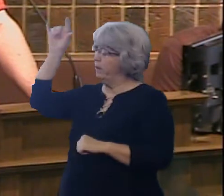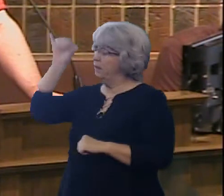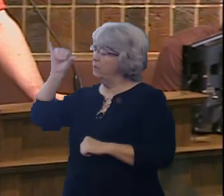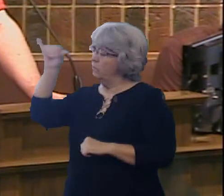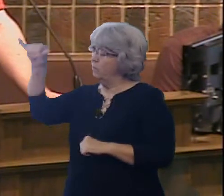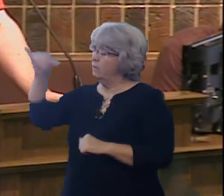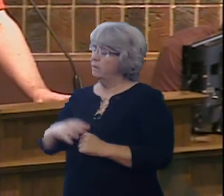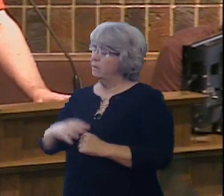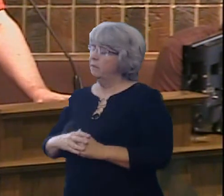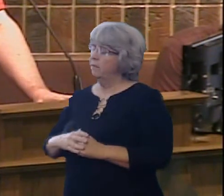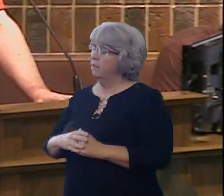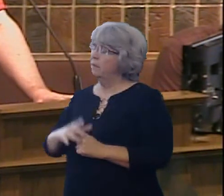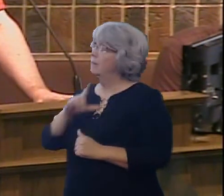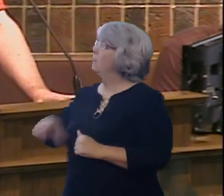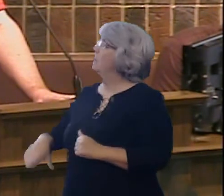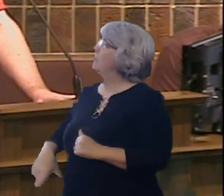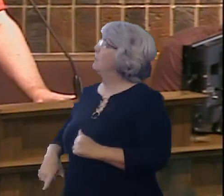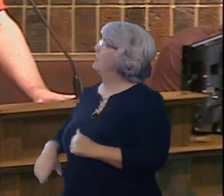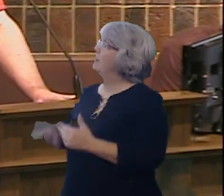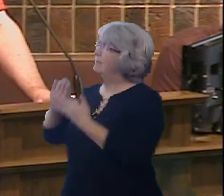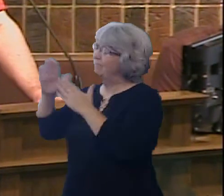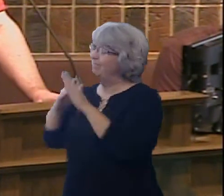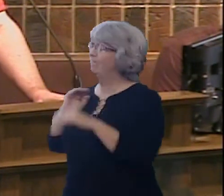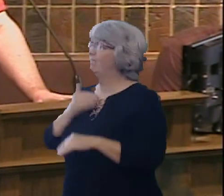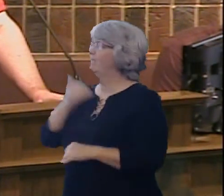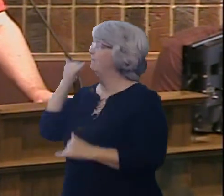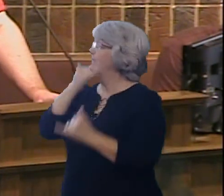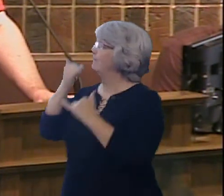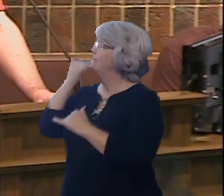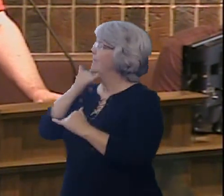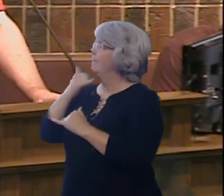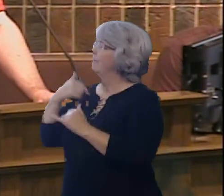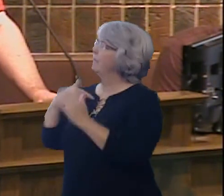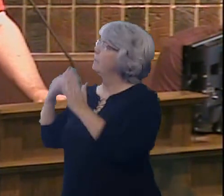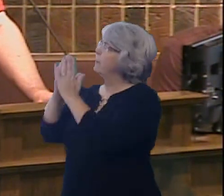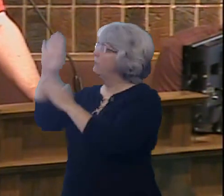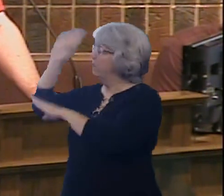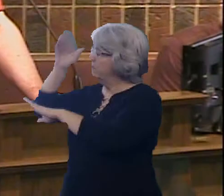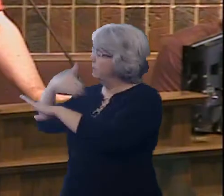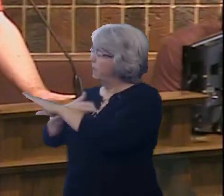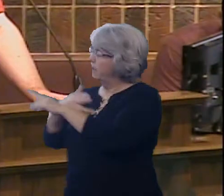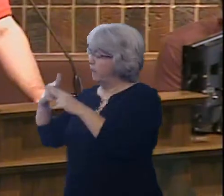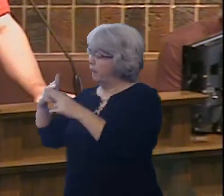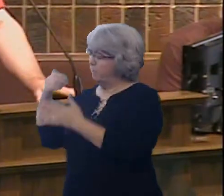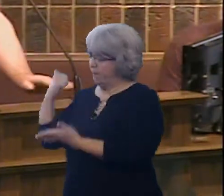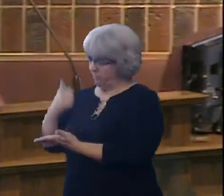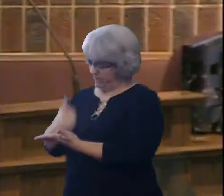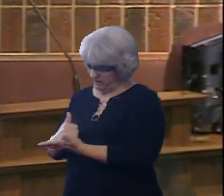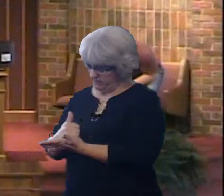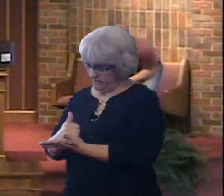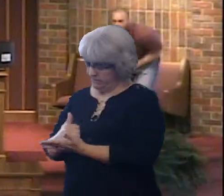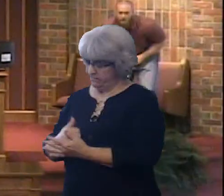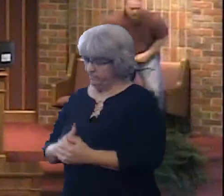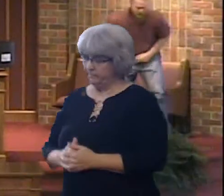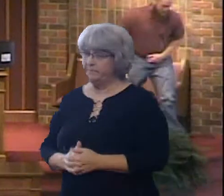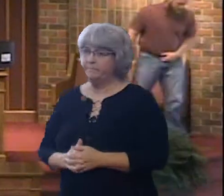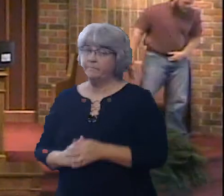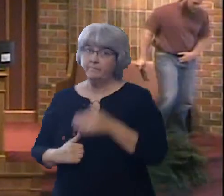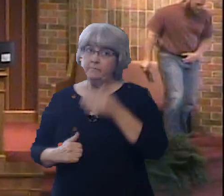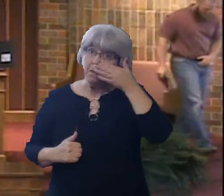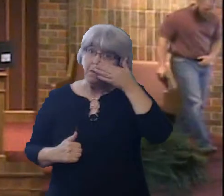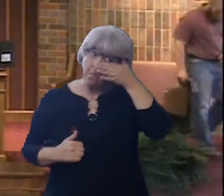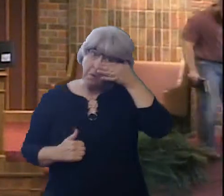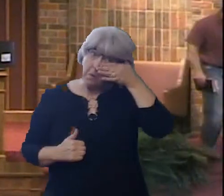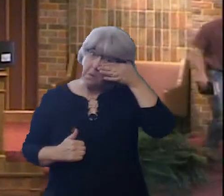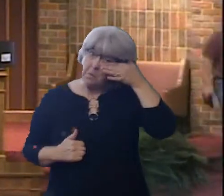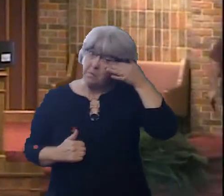Lord, forgive us when we fall short. And it's in your Son's name we pray. Amen.